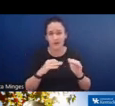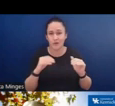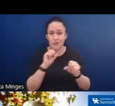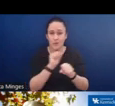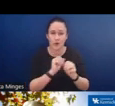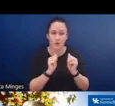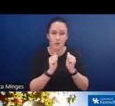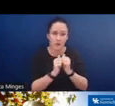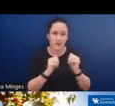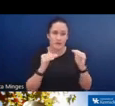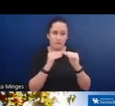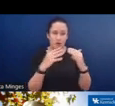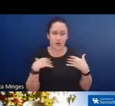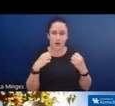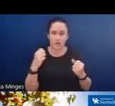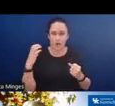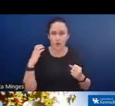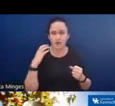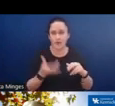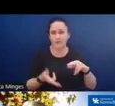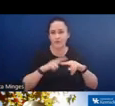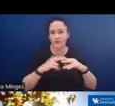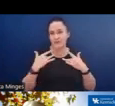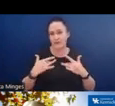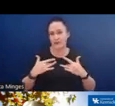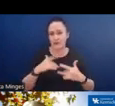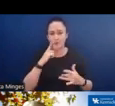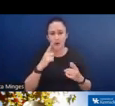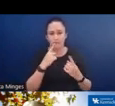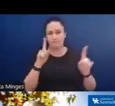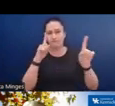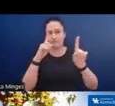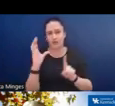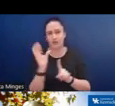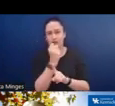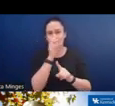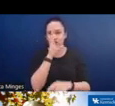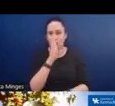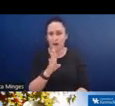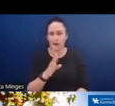coach also increases likelihood of achieving sobriety.